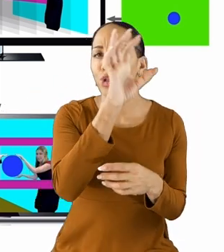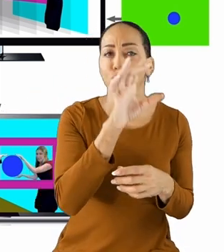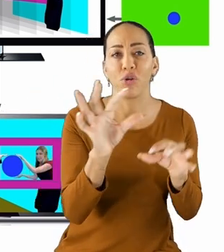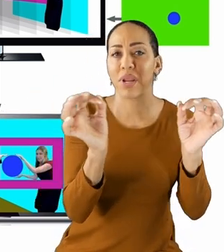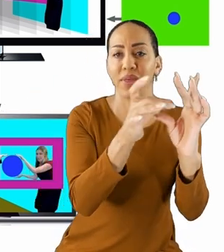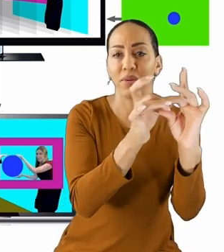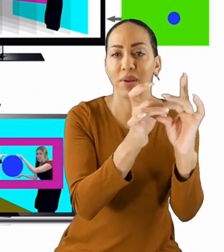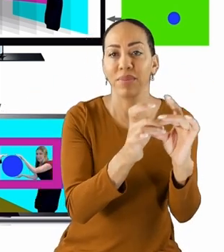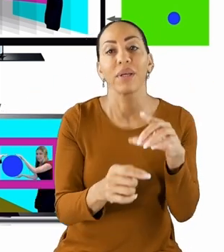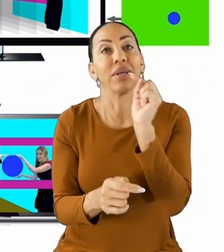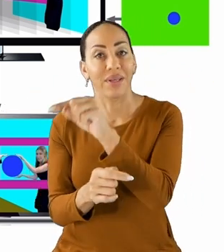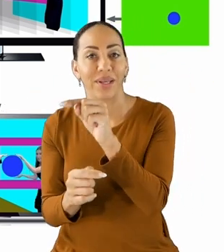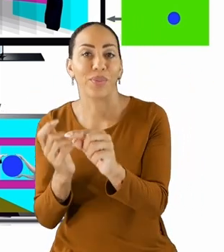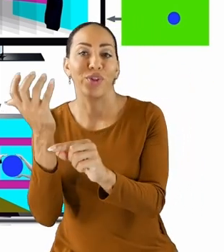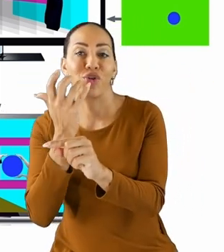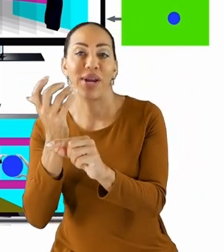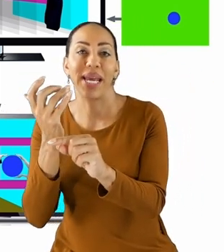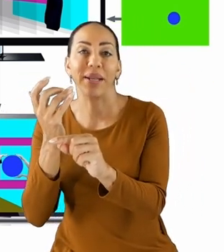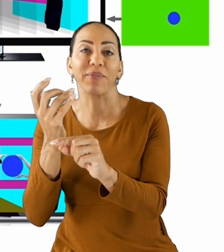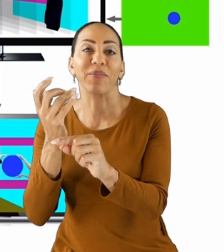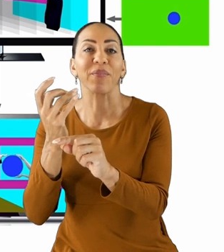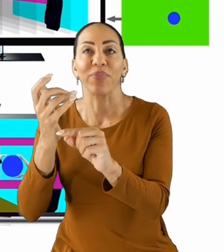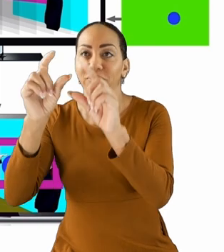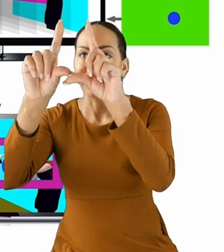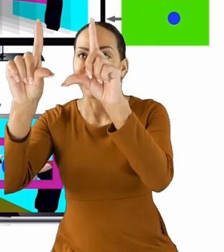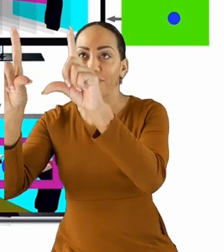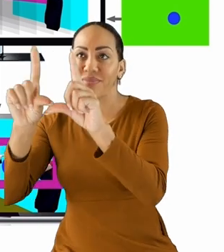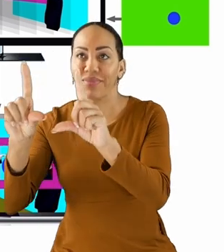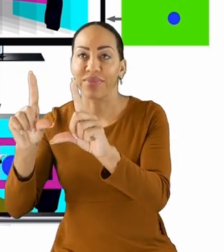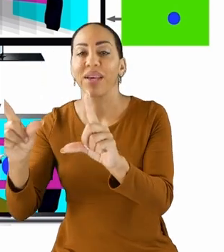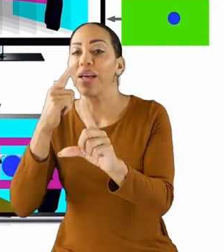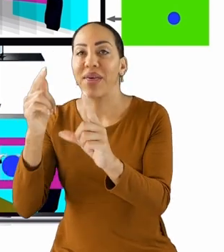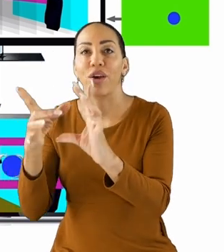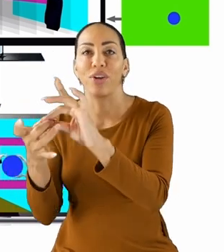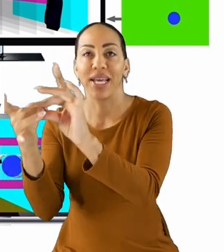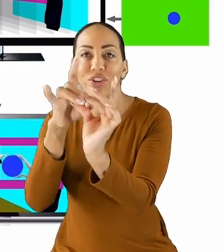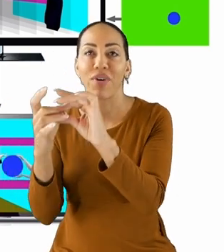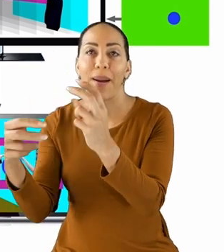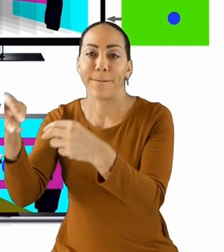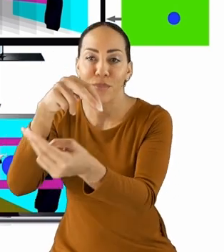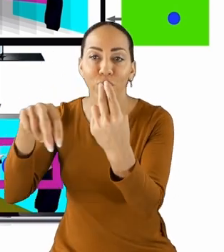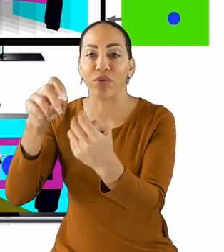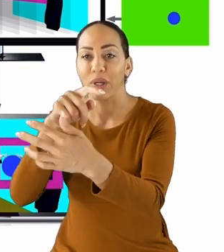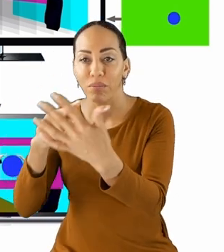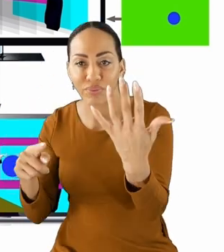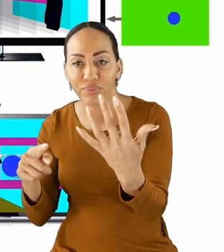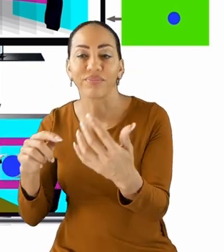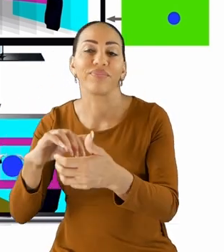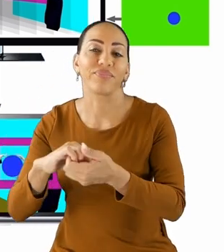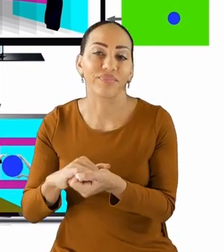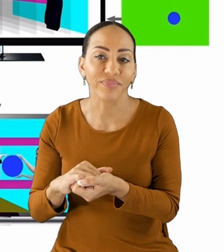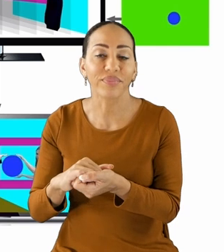scale, depth, and three-dimensional reality. The chroma keying was performed using live video production on a streaming